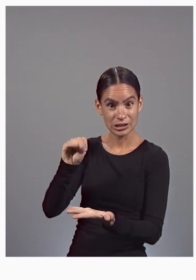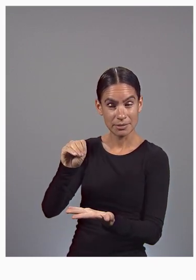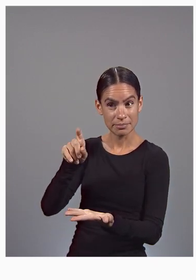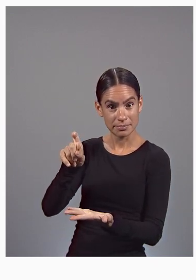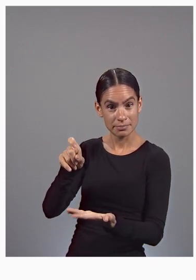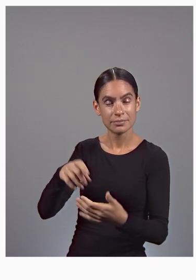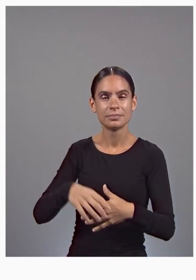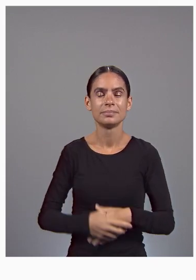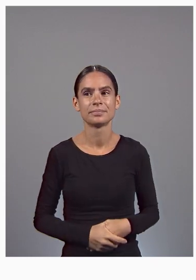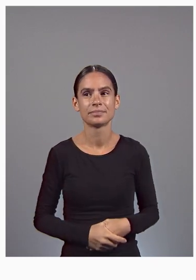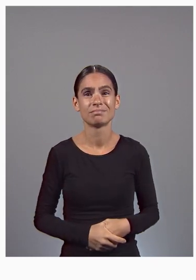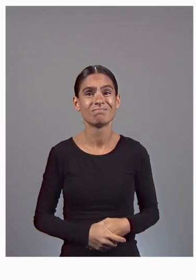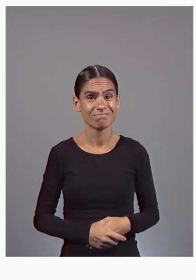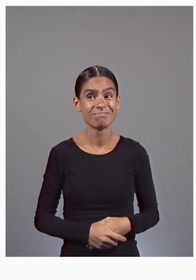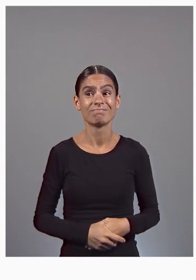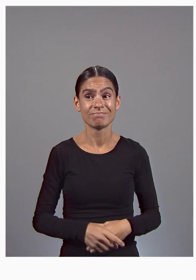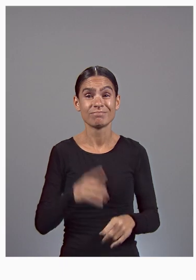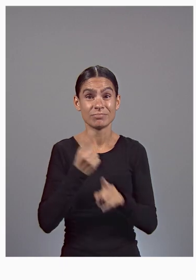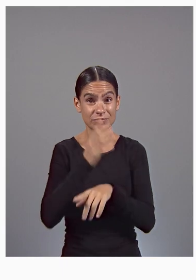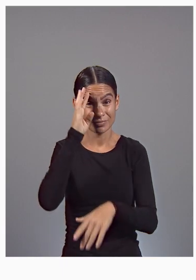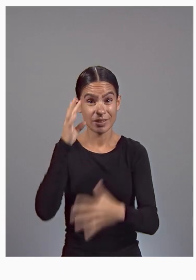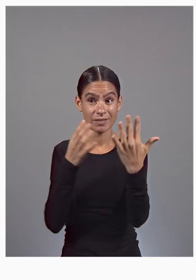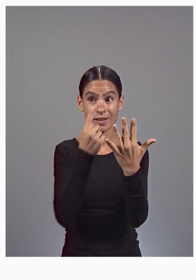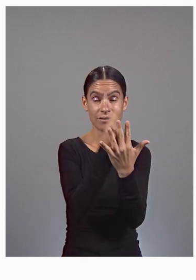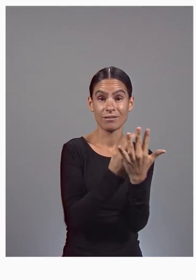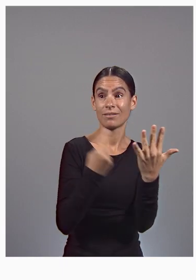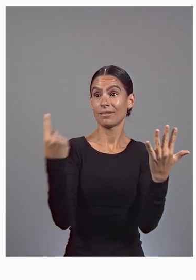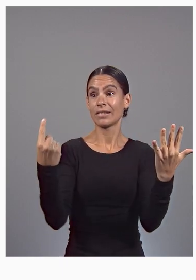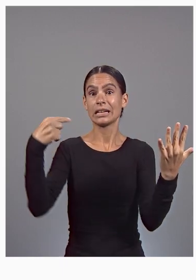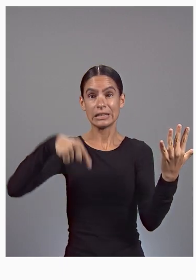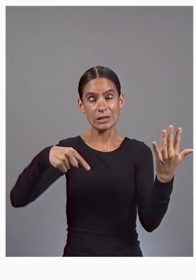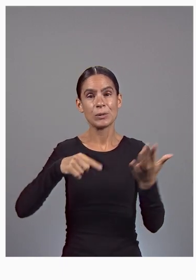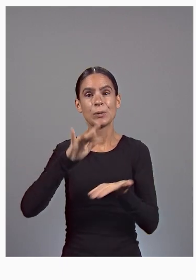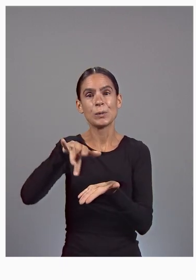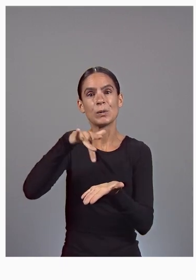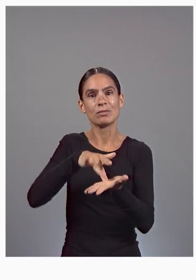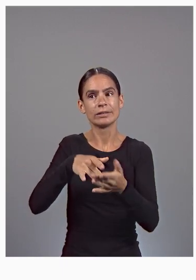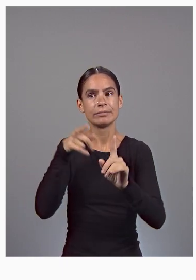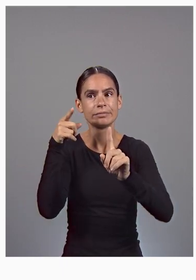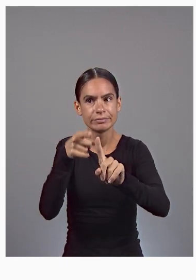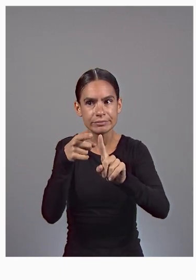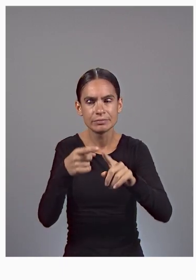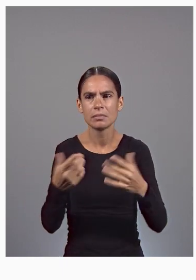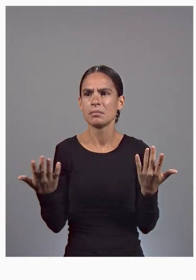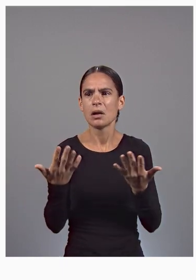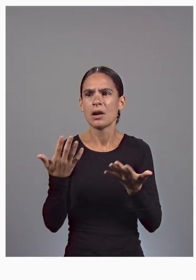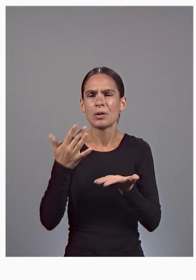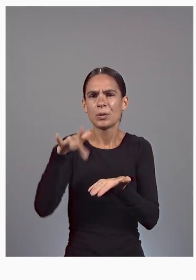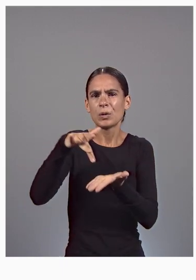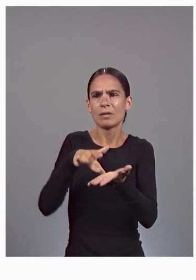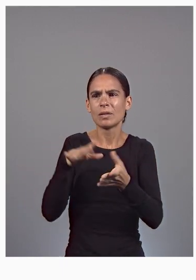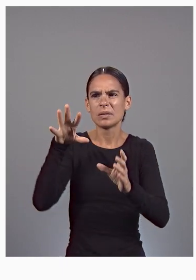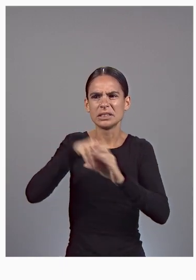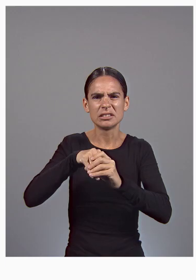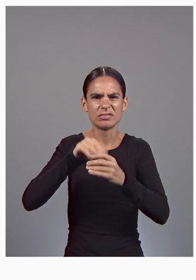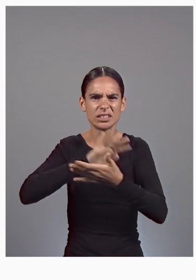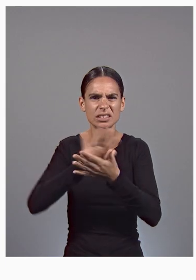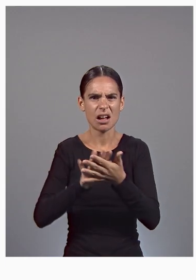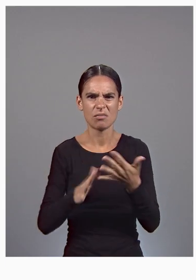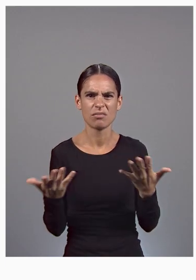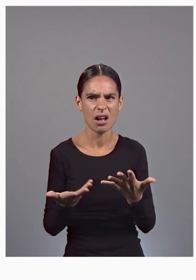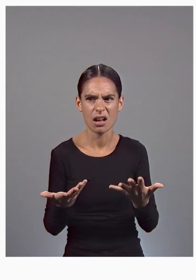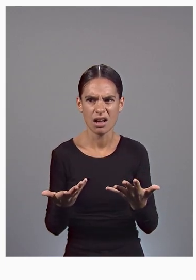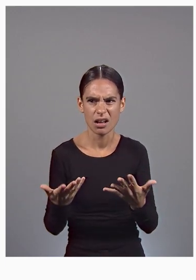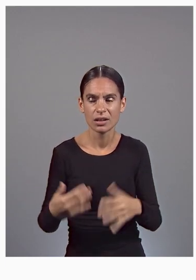5 of us here are neurodistinct. But what is neuro-inclusive design? Neuro-inclusive design is designed for cognitive and